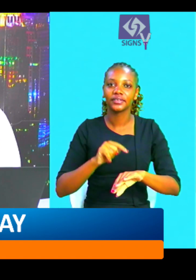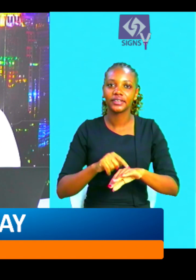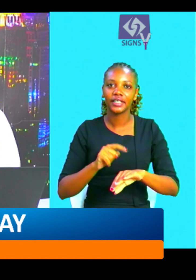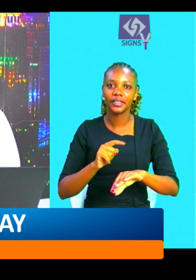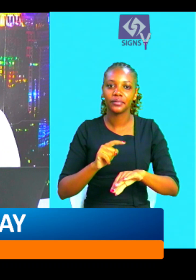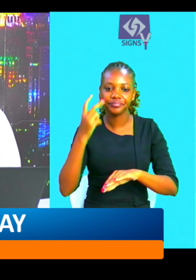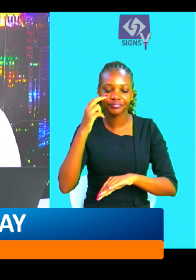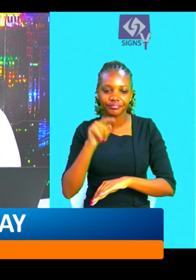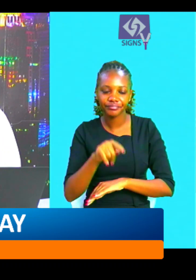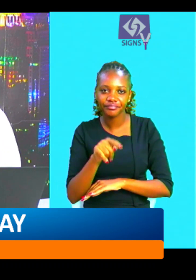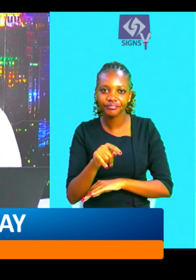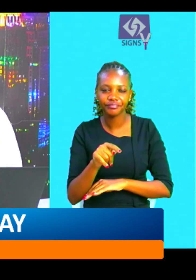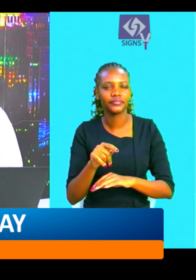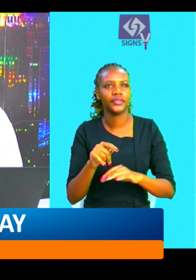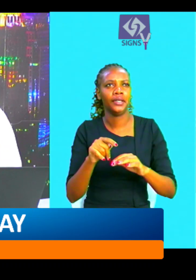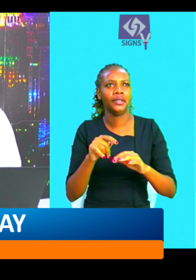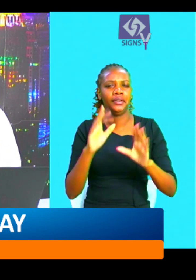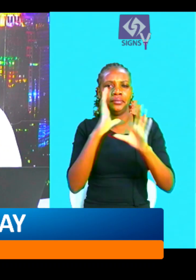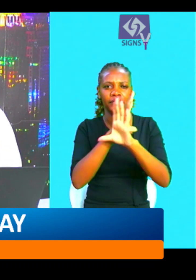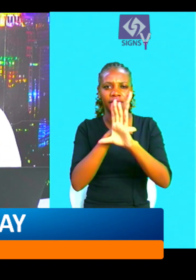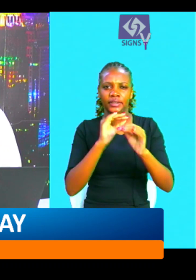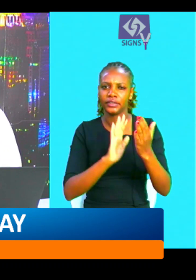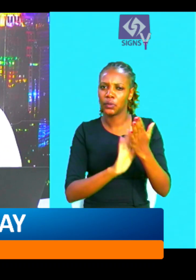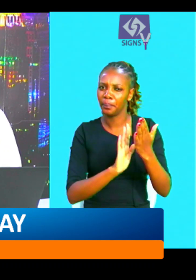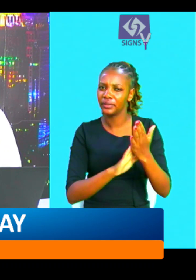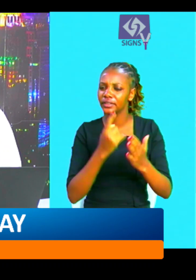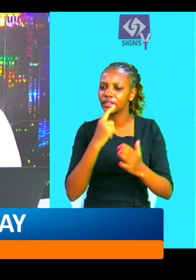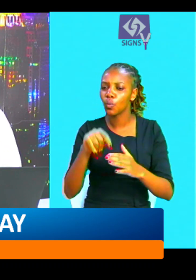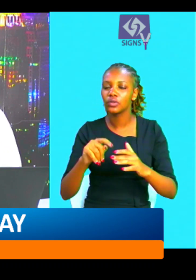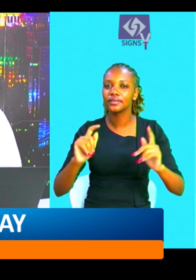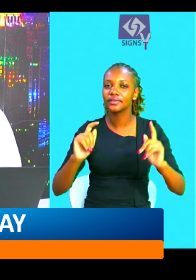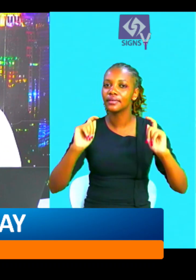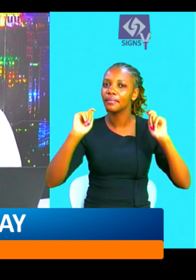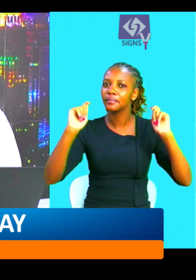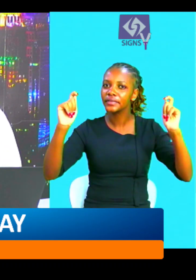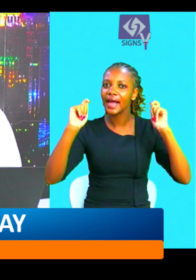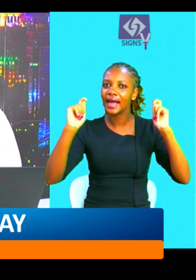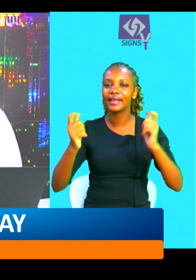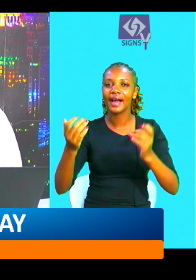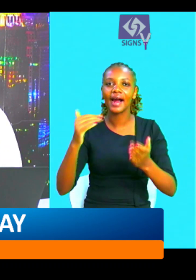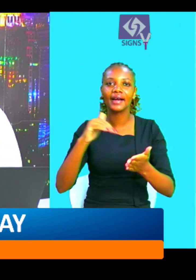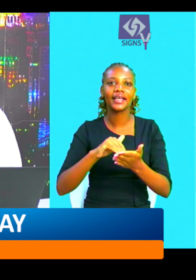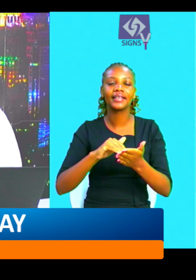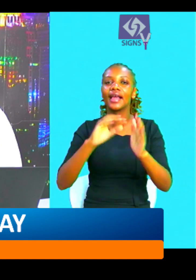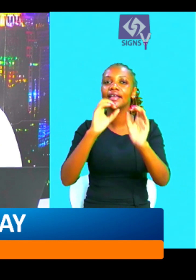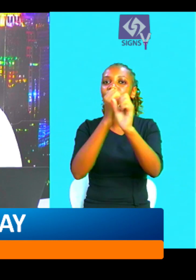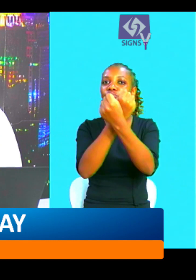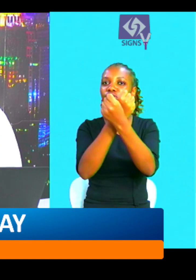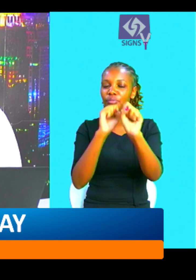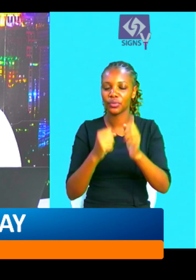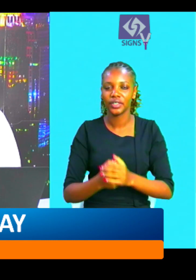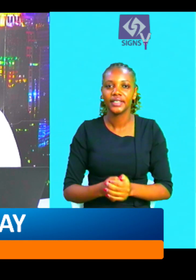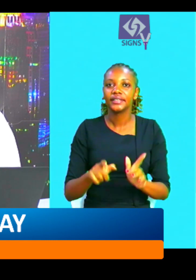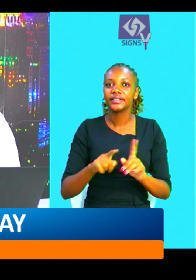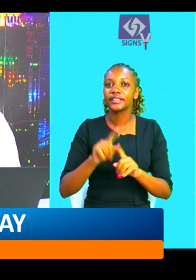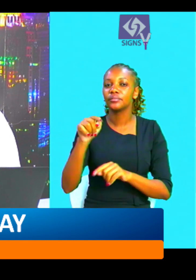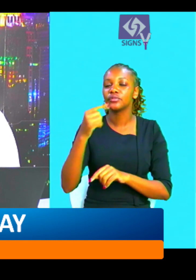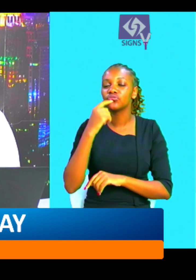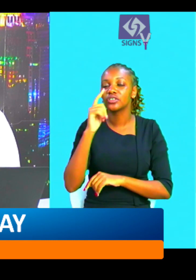people ate meat. And it went to the extent of some revealers saying that hapo tu mali walikuwa, the cost of living is very